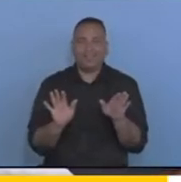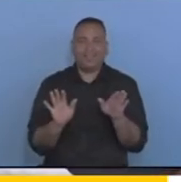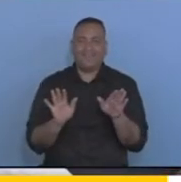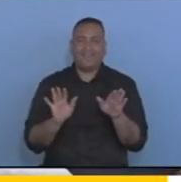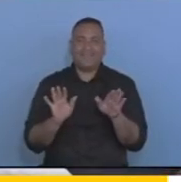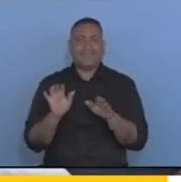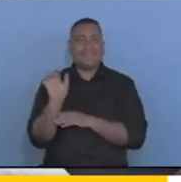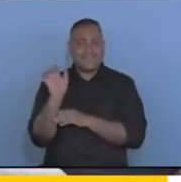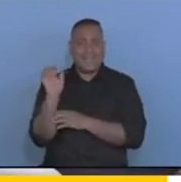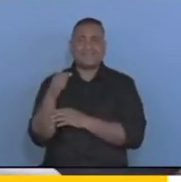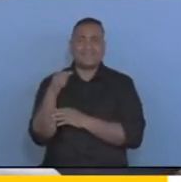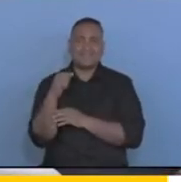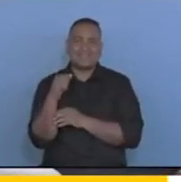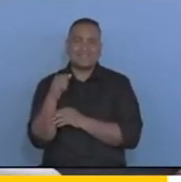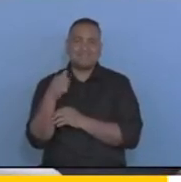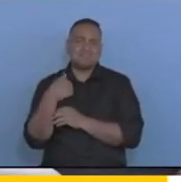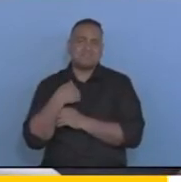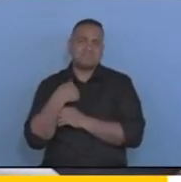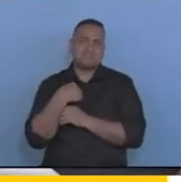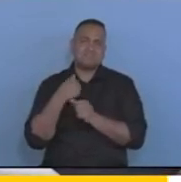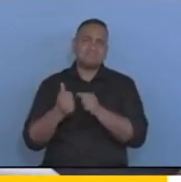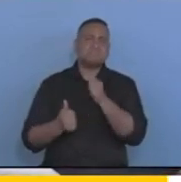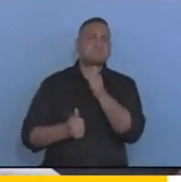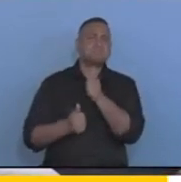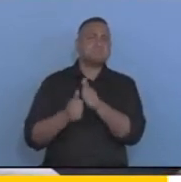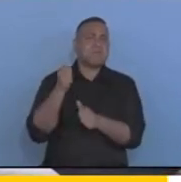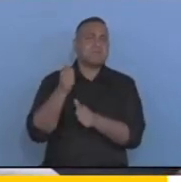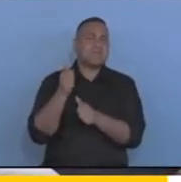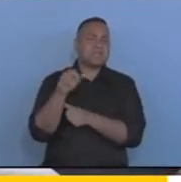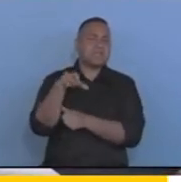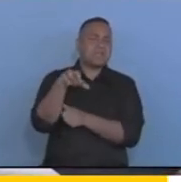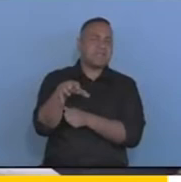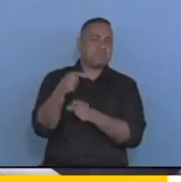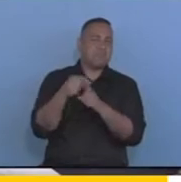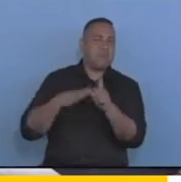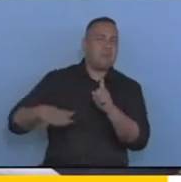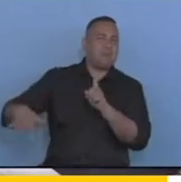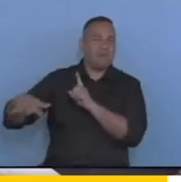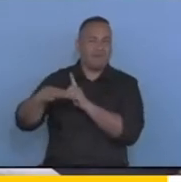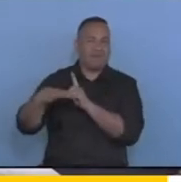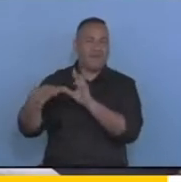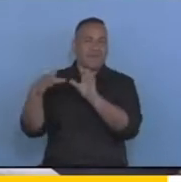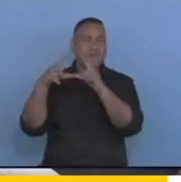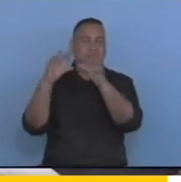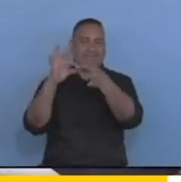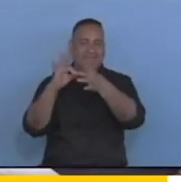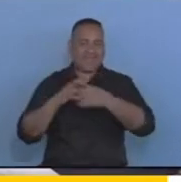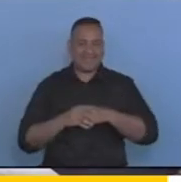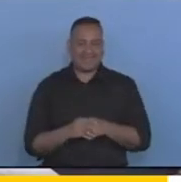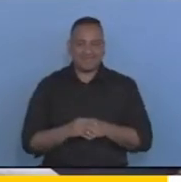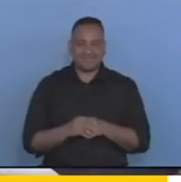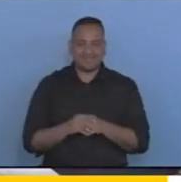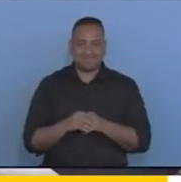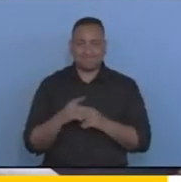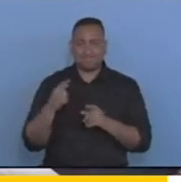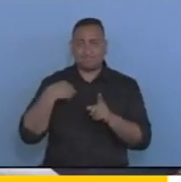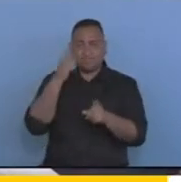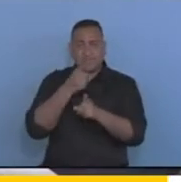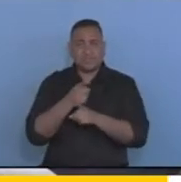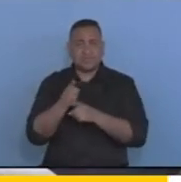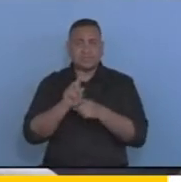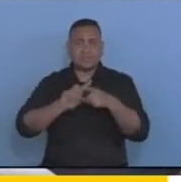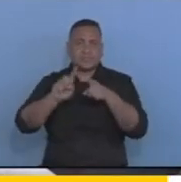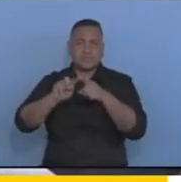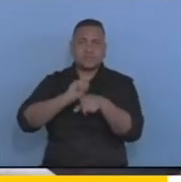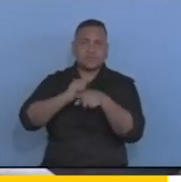the better campuses of Northlink. We specialize in all construction-related training, and we offer